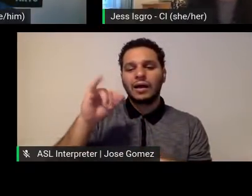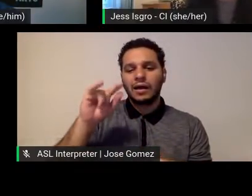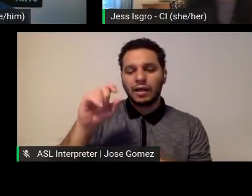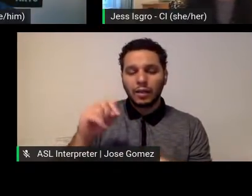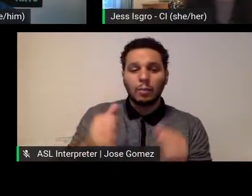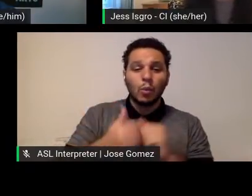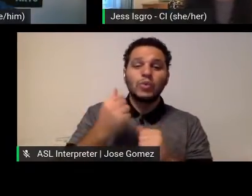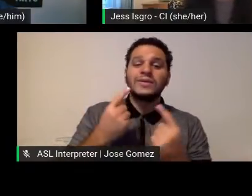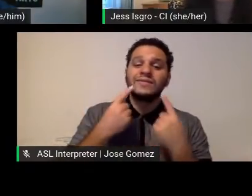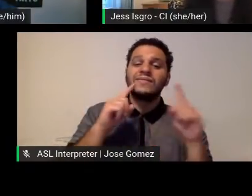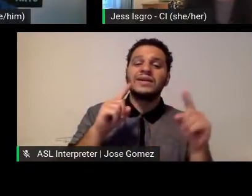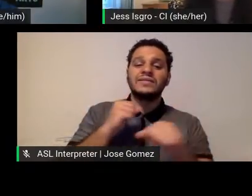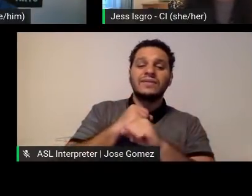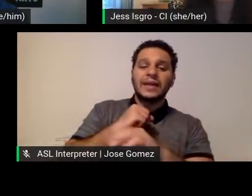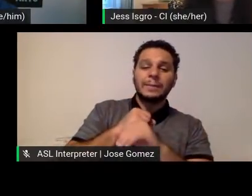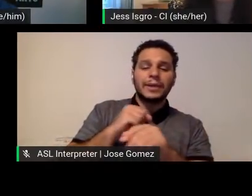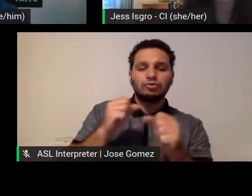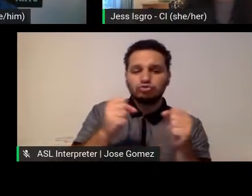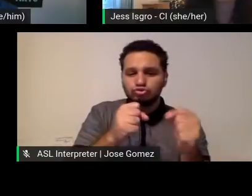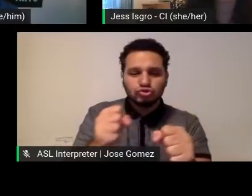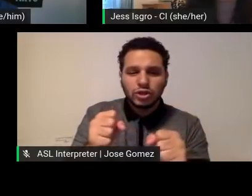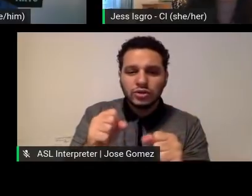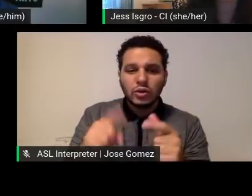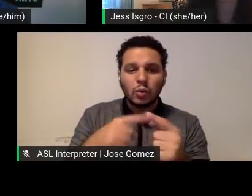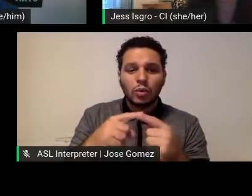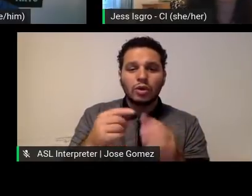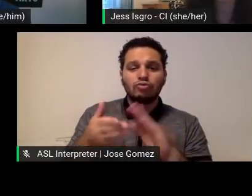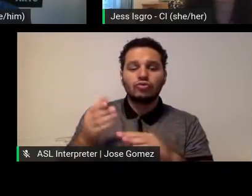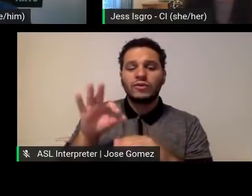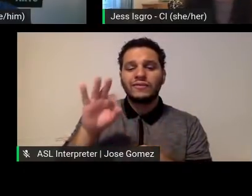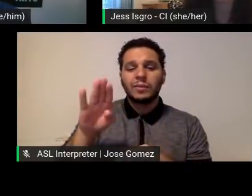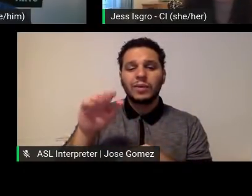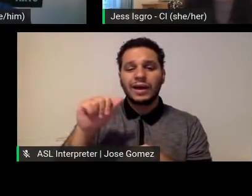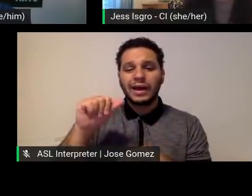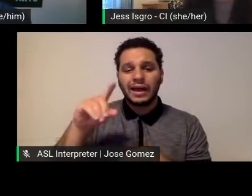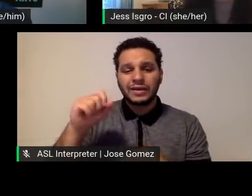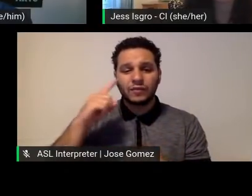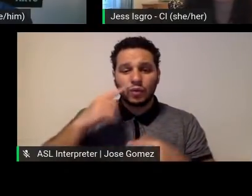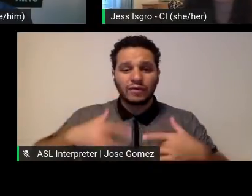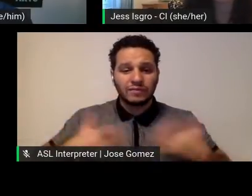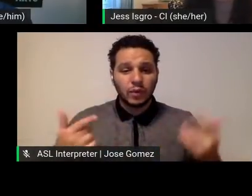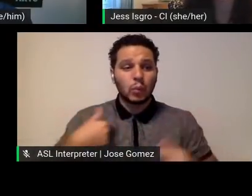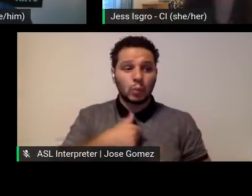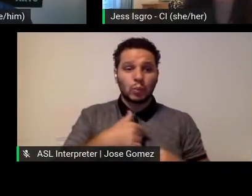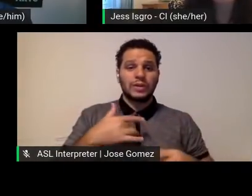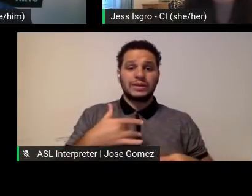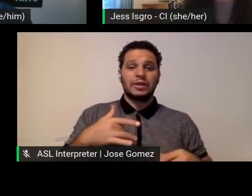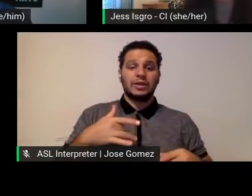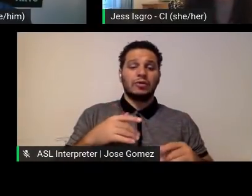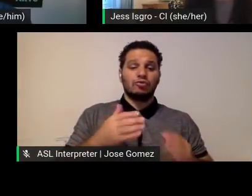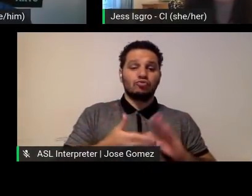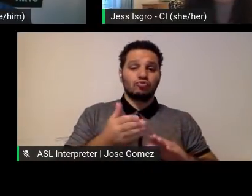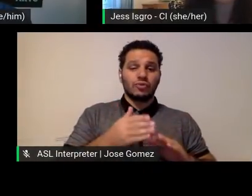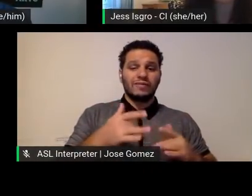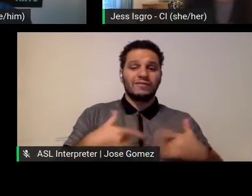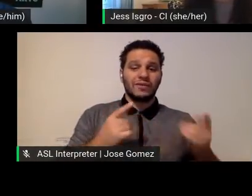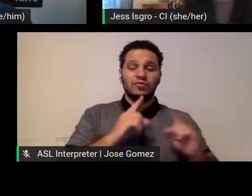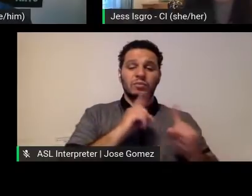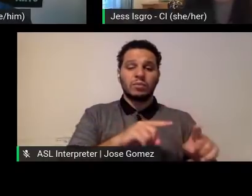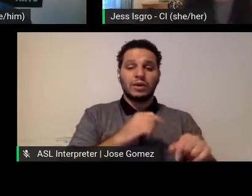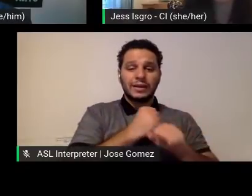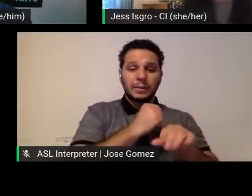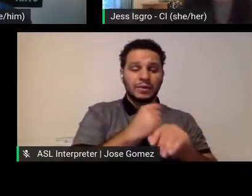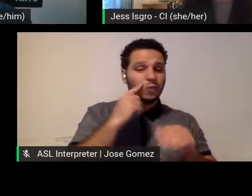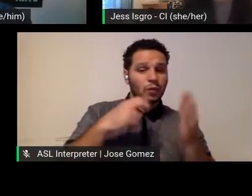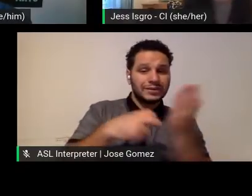most effective campaign or strategy when running Facebook ads for events? We typically run event response-driven campaigns, but those don't always translate to ticket